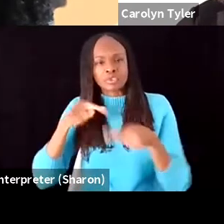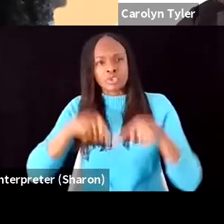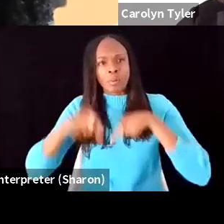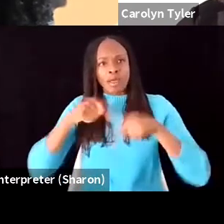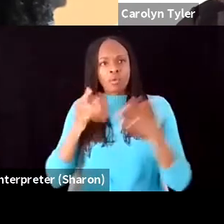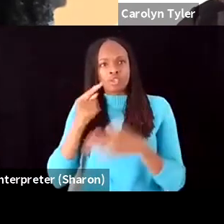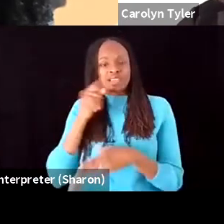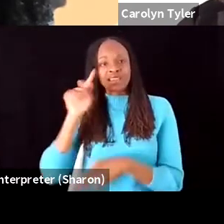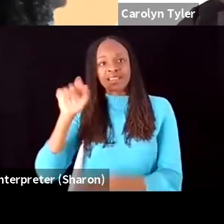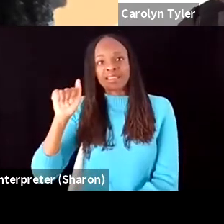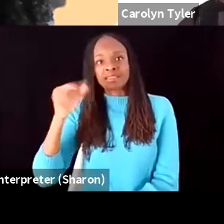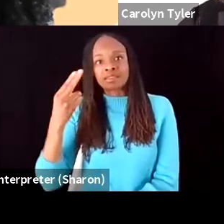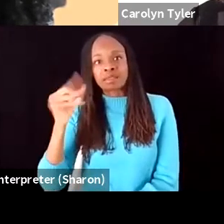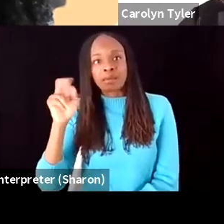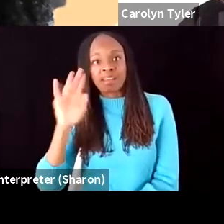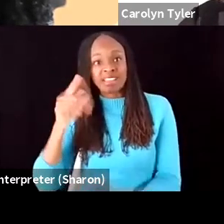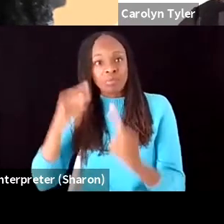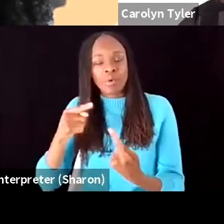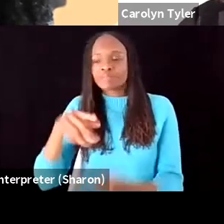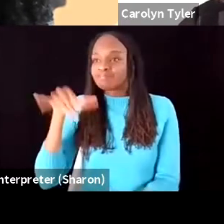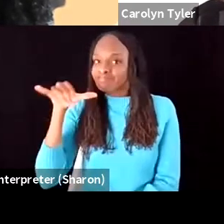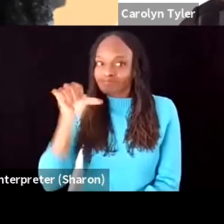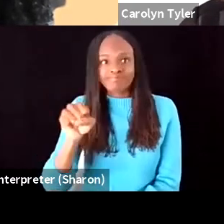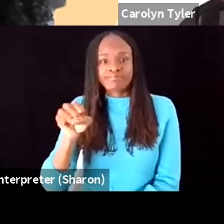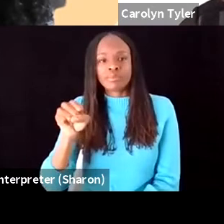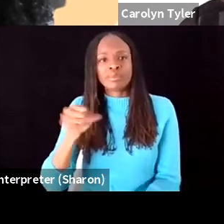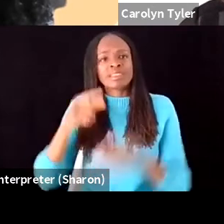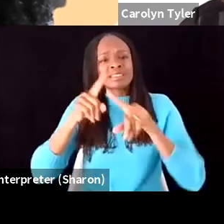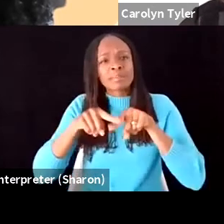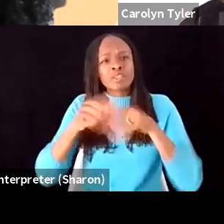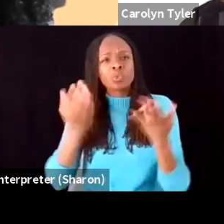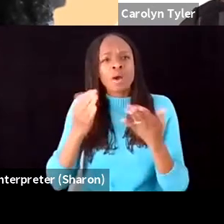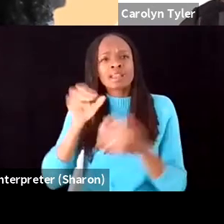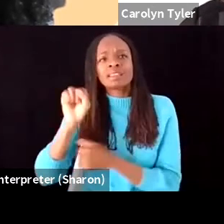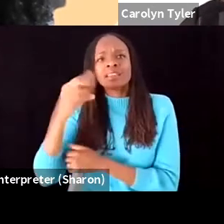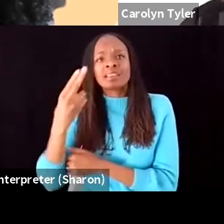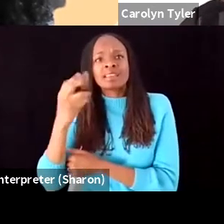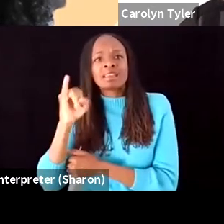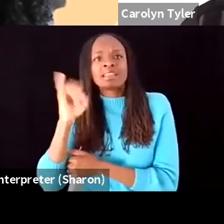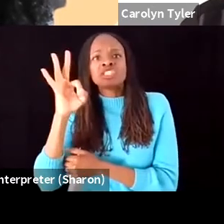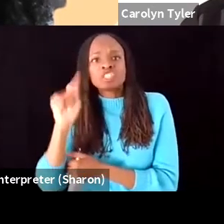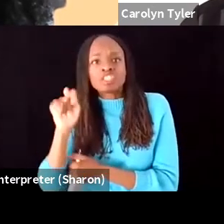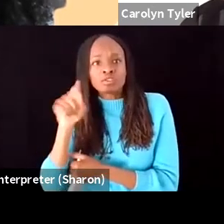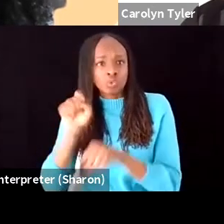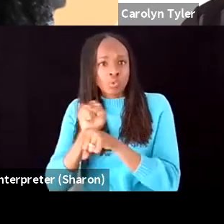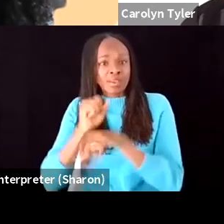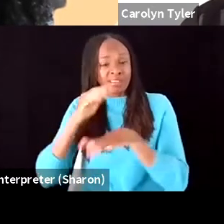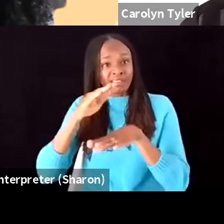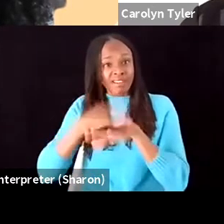Tahman's point, absolutely. It depends what shift you're on in your newsroom,